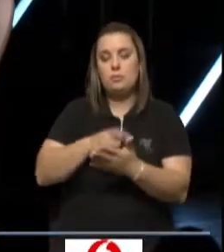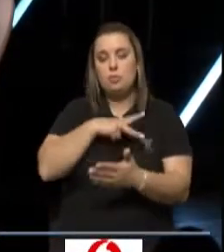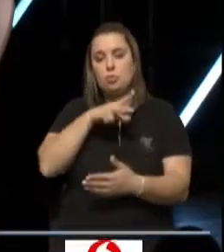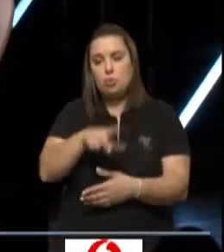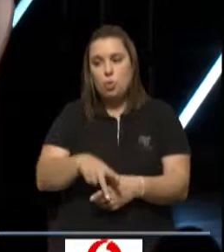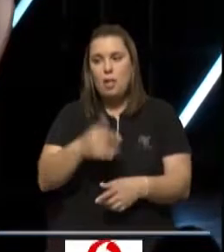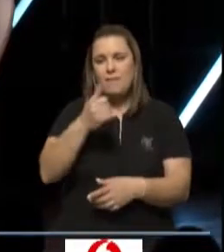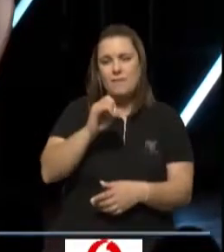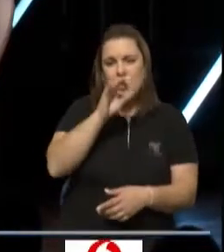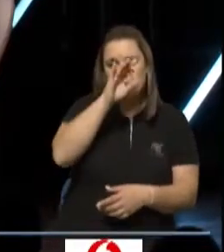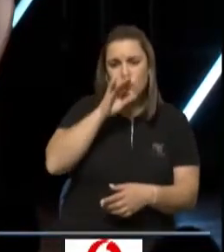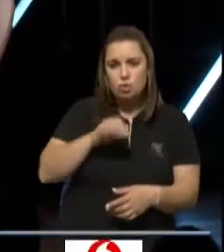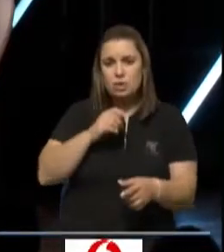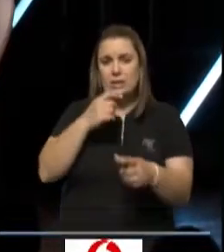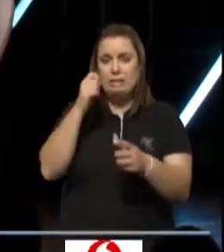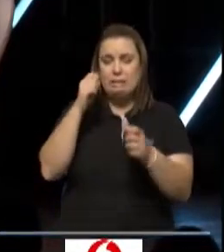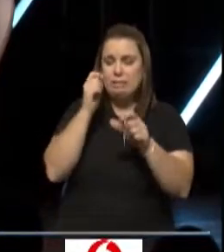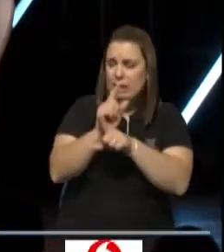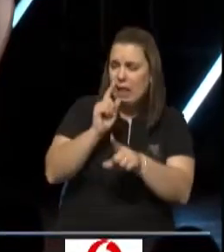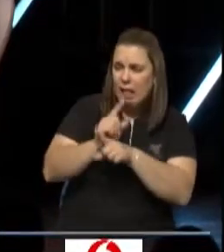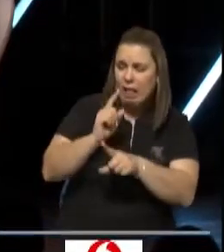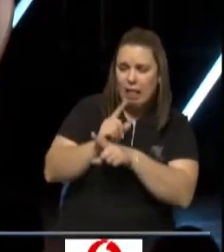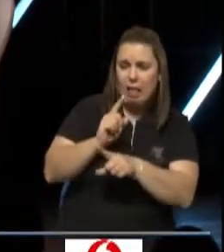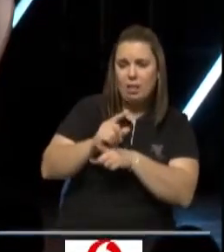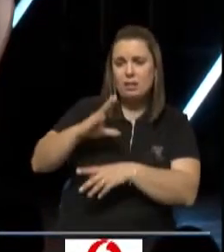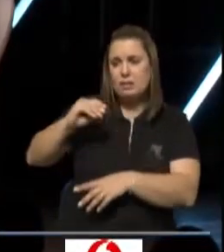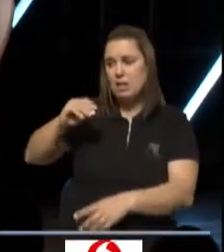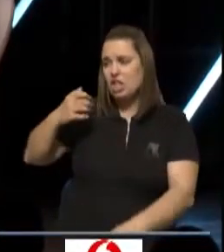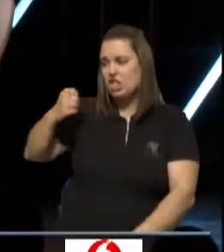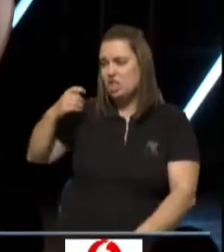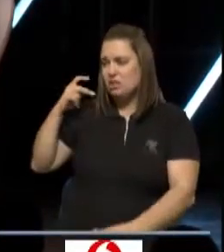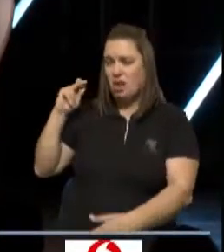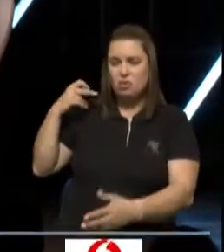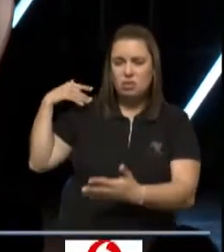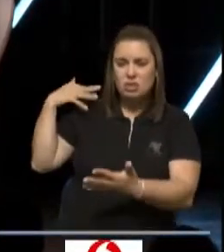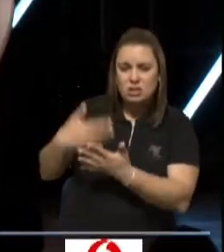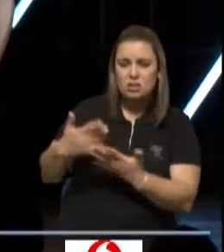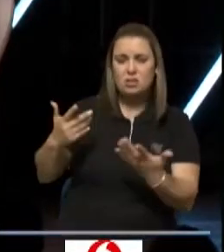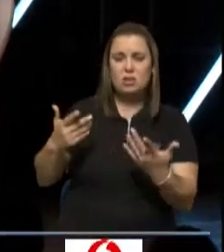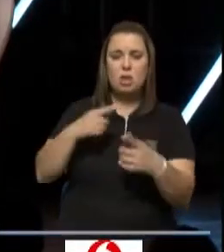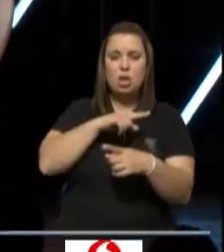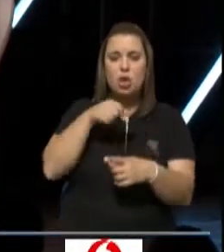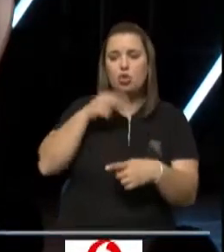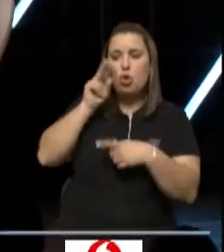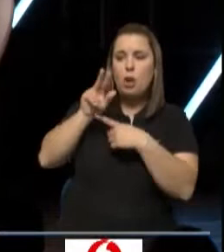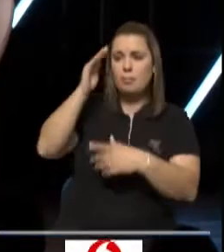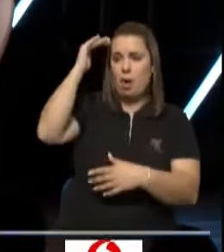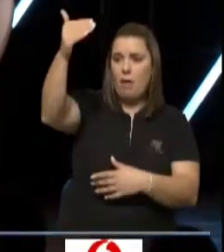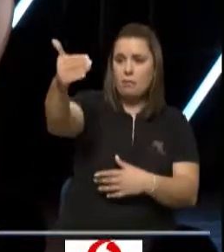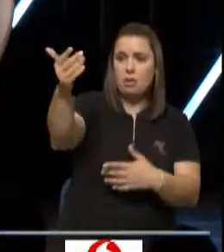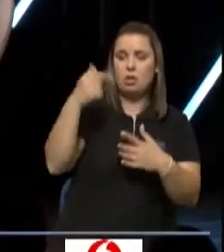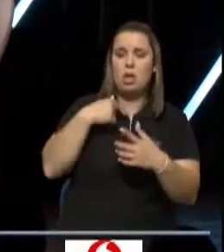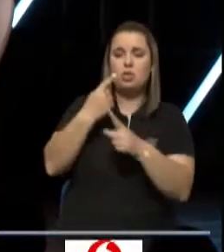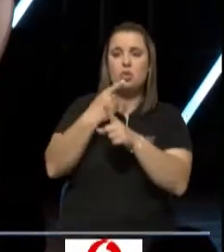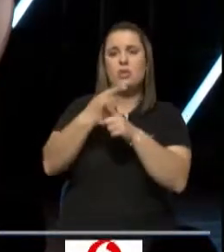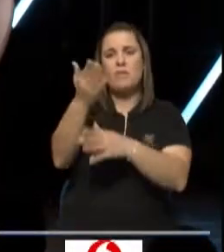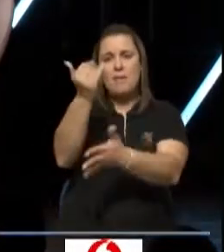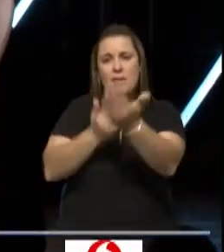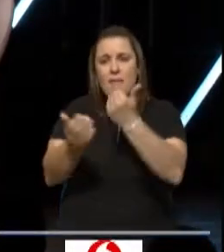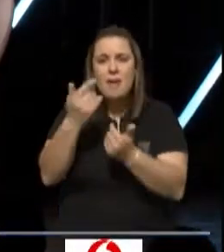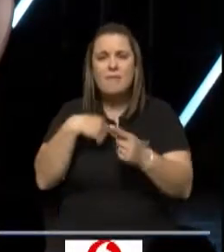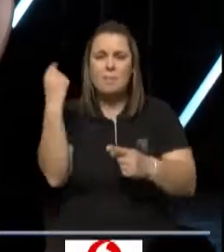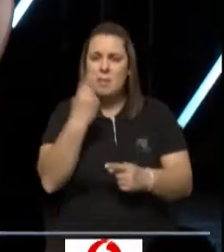invest in Portugal more than 20% of our earnings systematically, and we've been doing so for 10 to 15